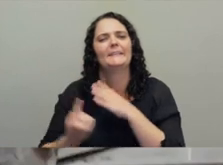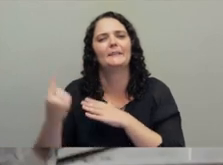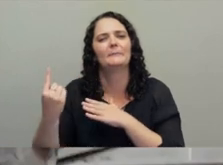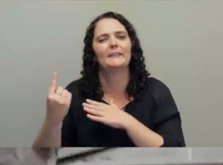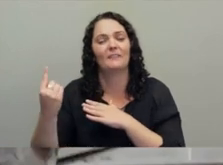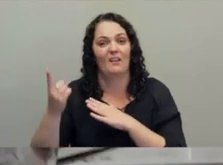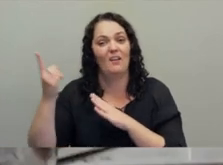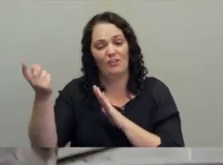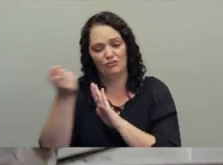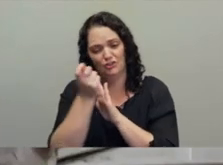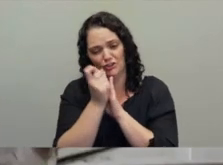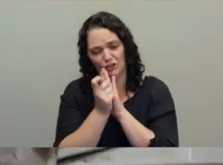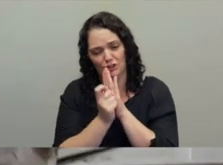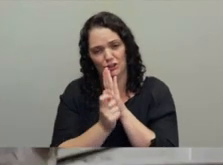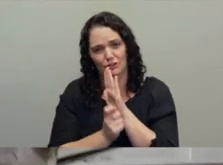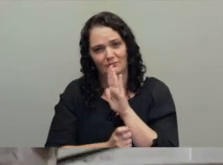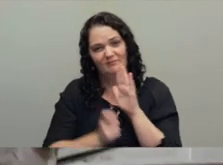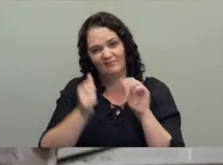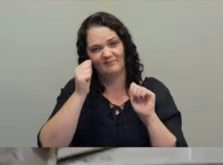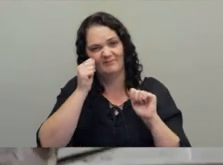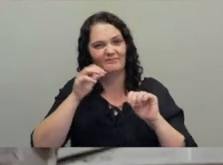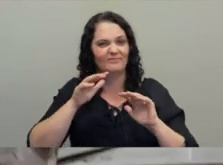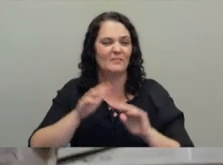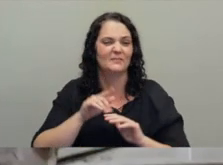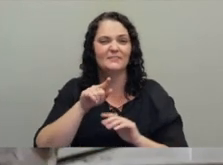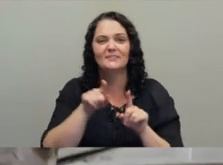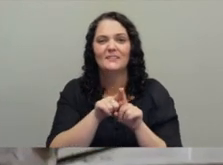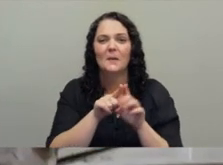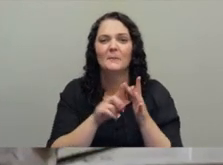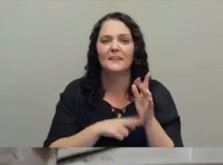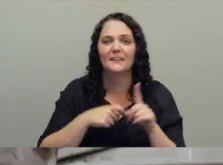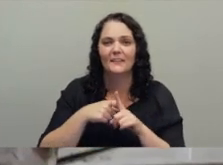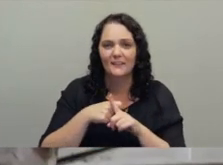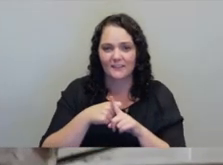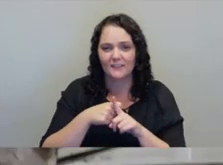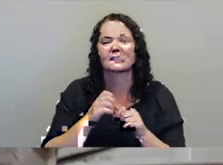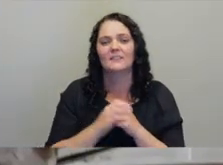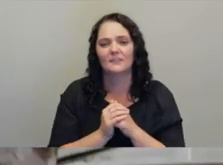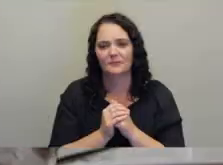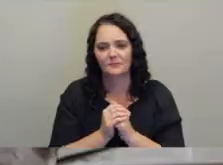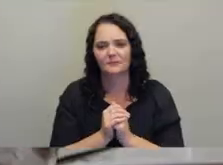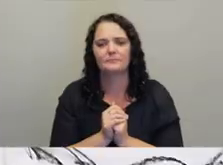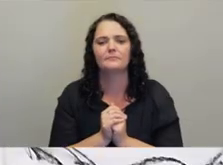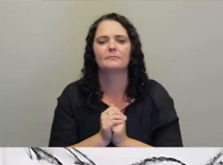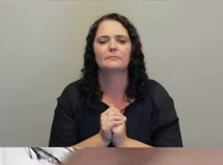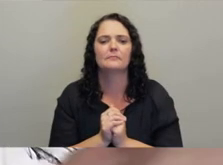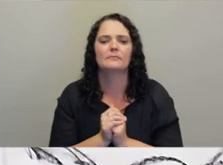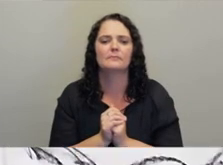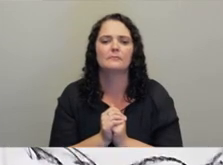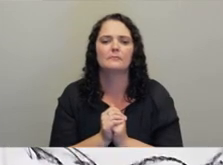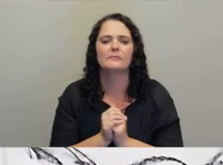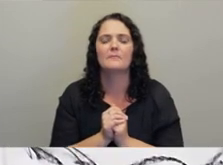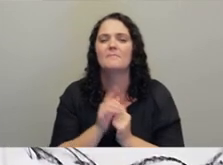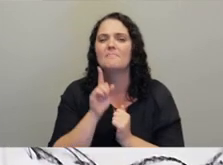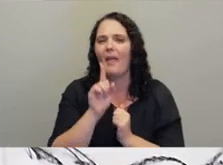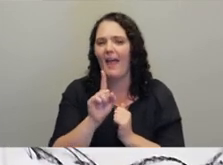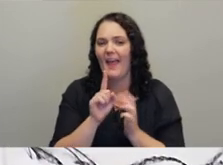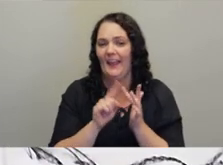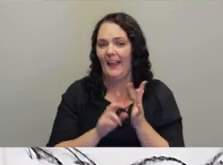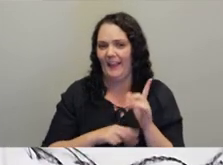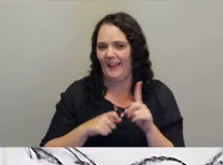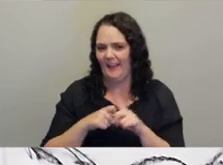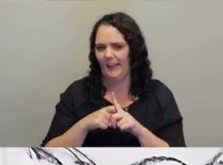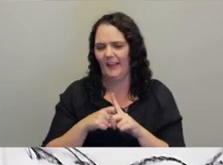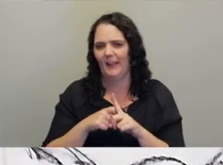And I actually have one right here. We'll switch cameras again so that you can see this. But what this little, it looks